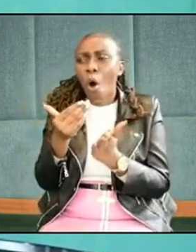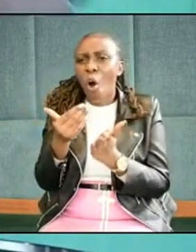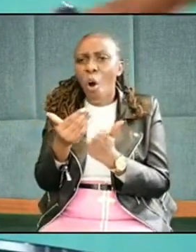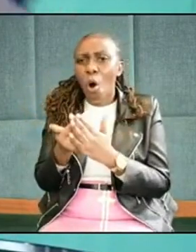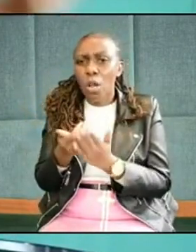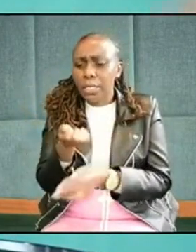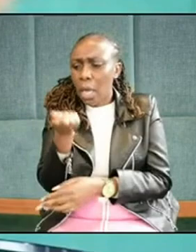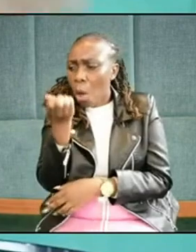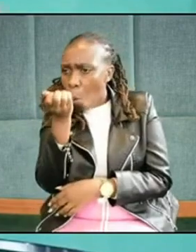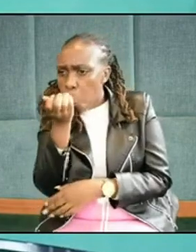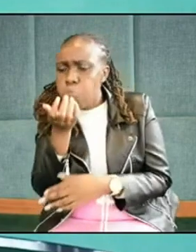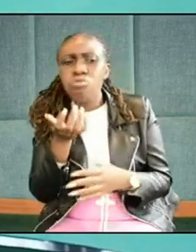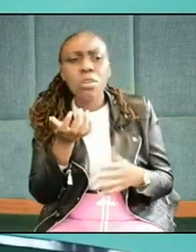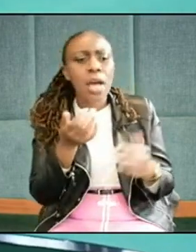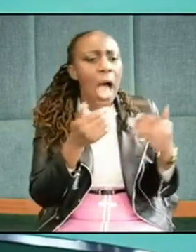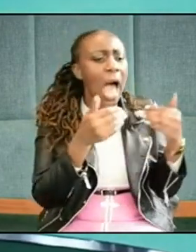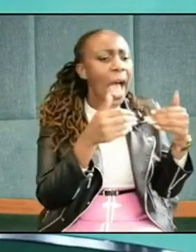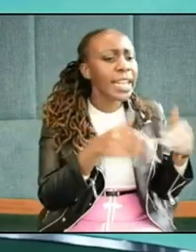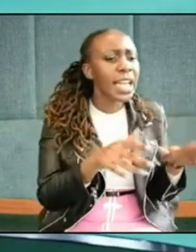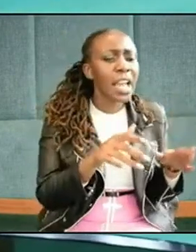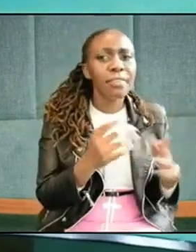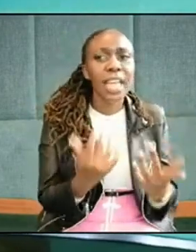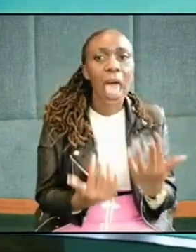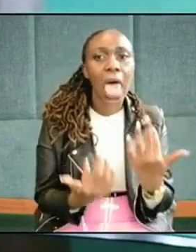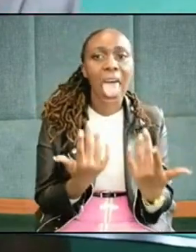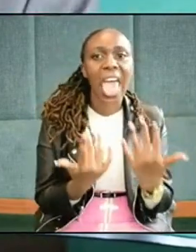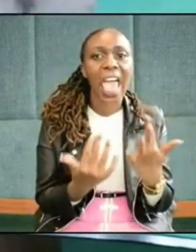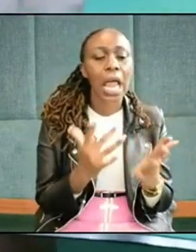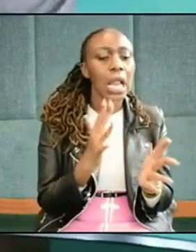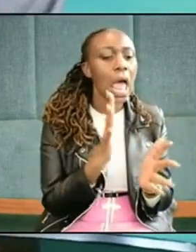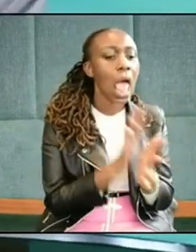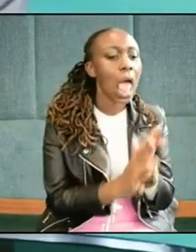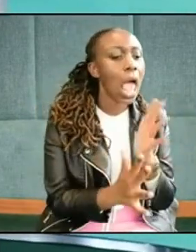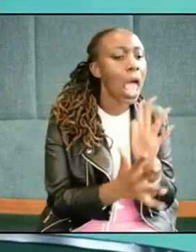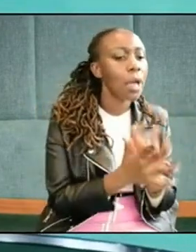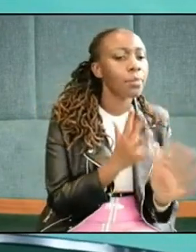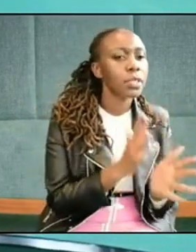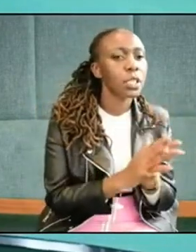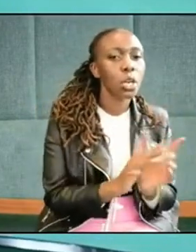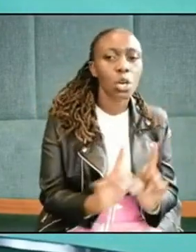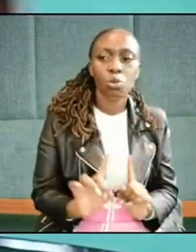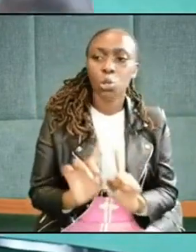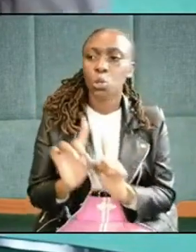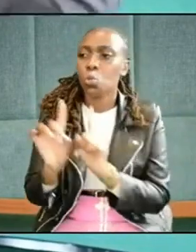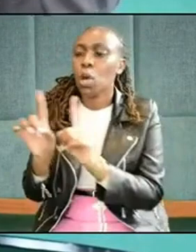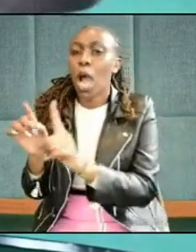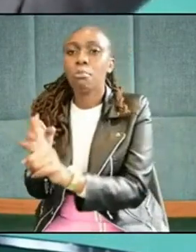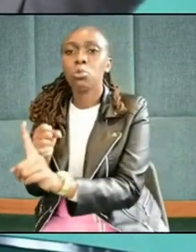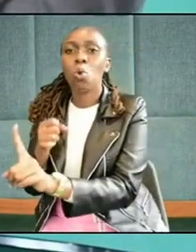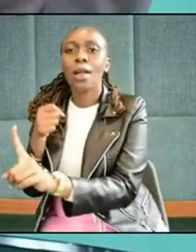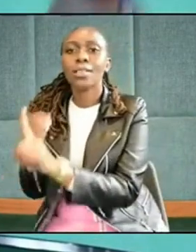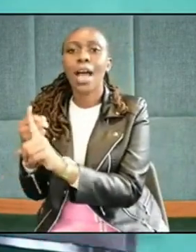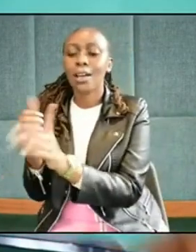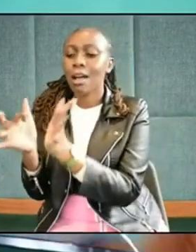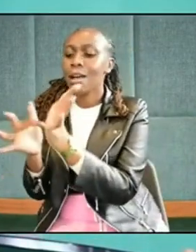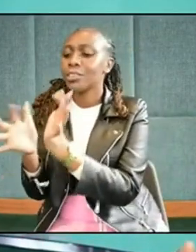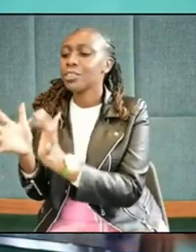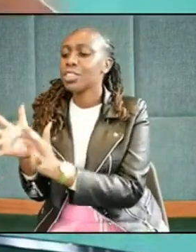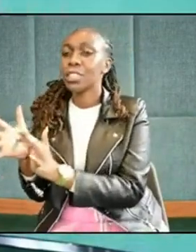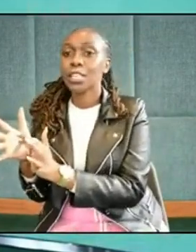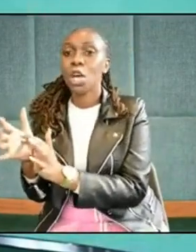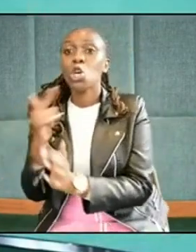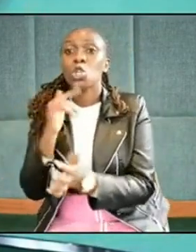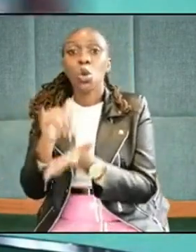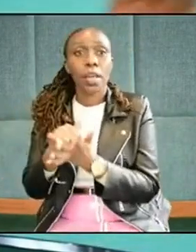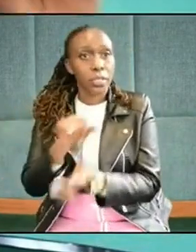witches had left hell empty to come and attack the Son of God, Jesus Christ, so that you and me